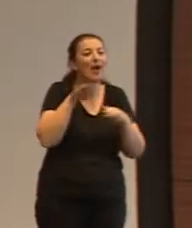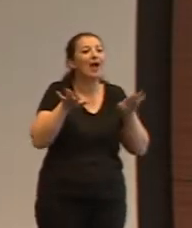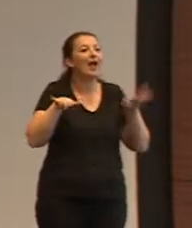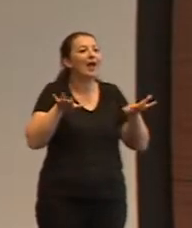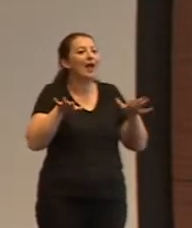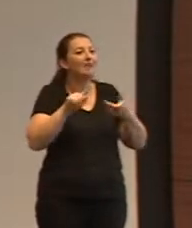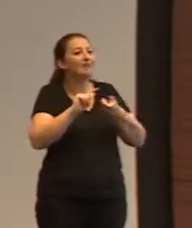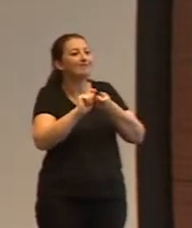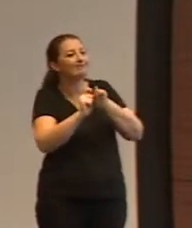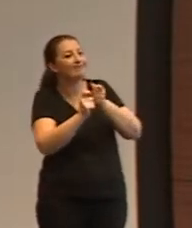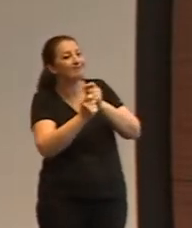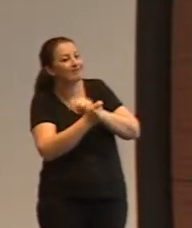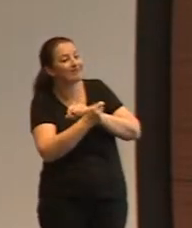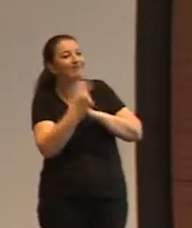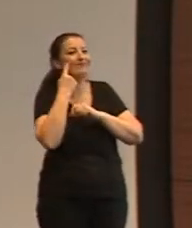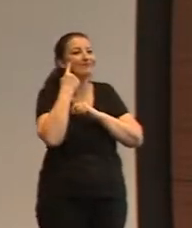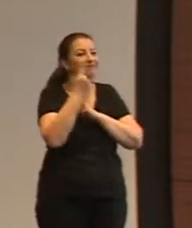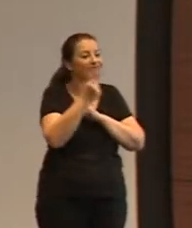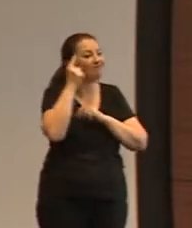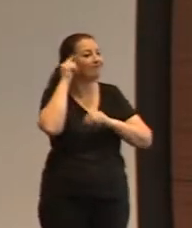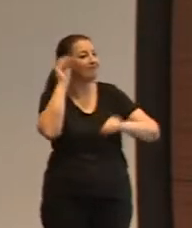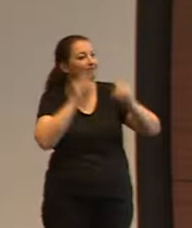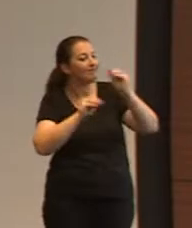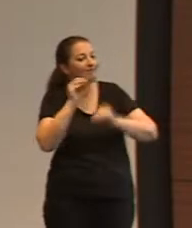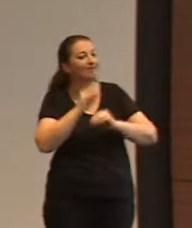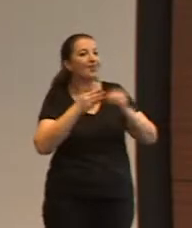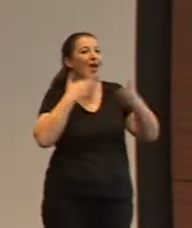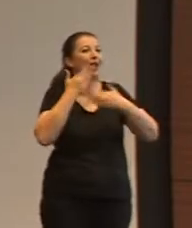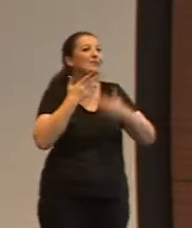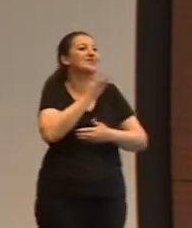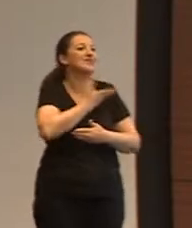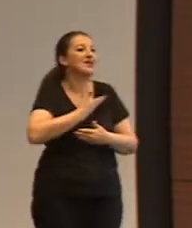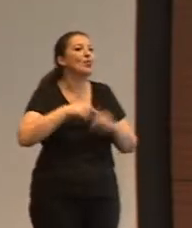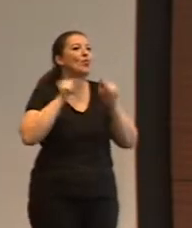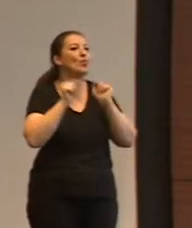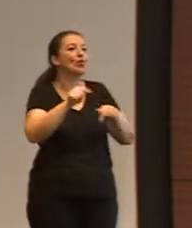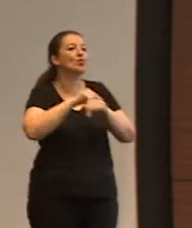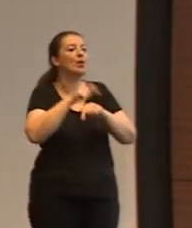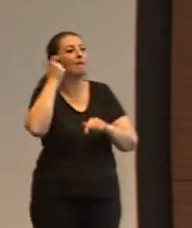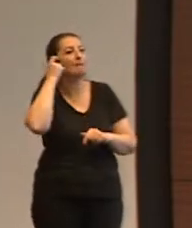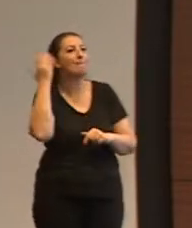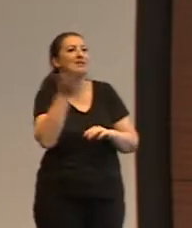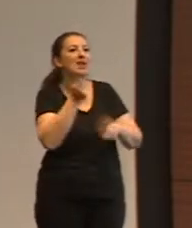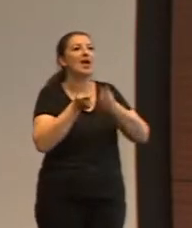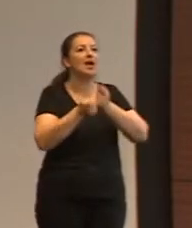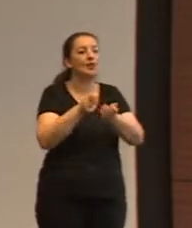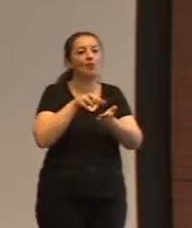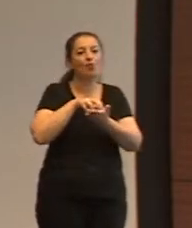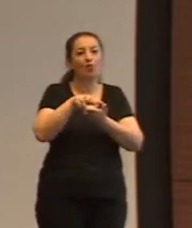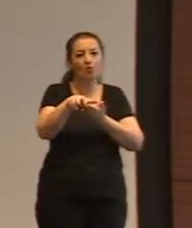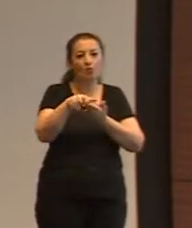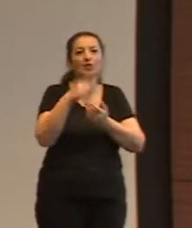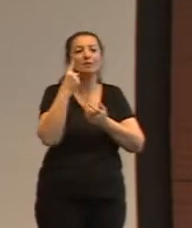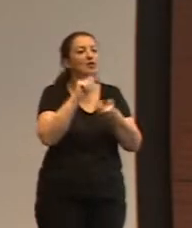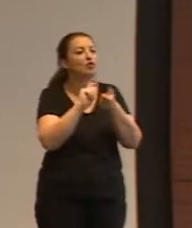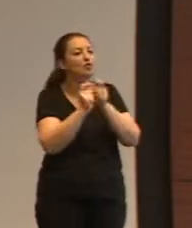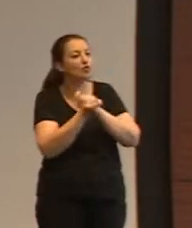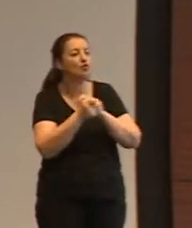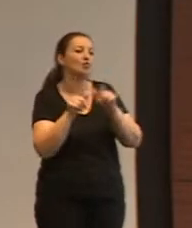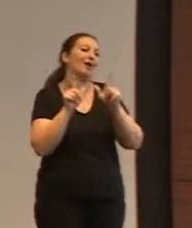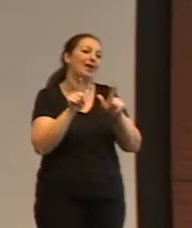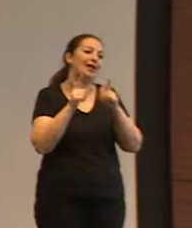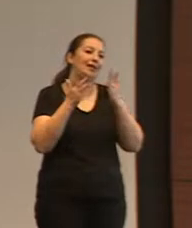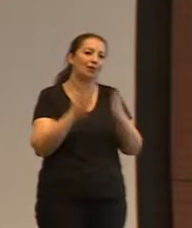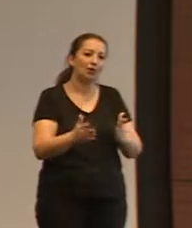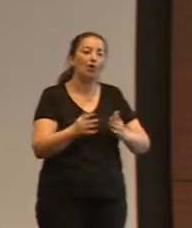metamorphosis uh you see a caterpillar turning into a butterfly i really like